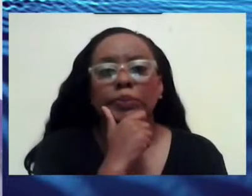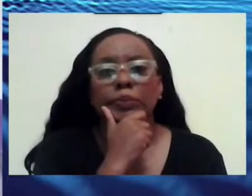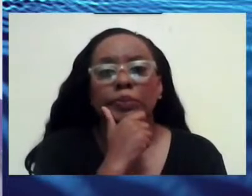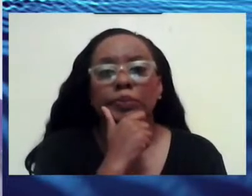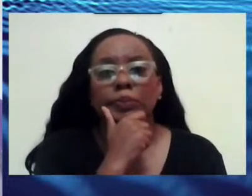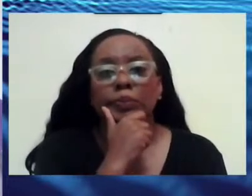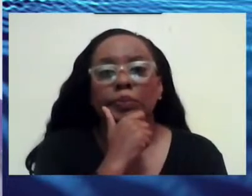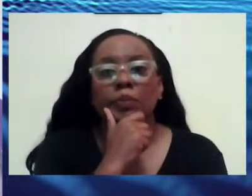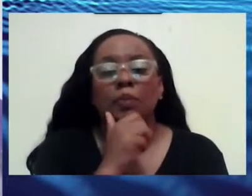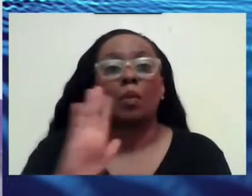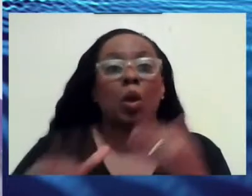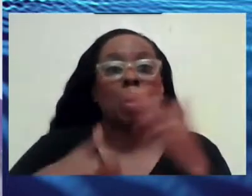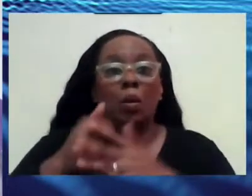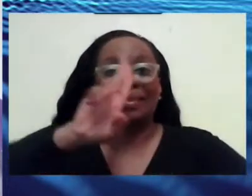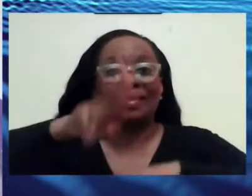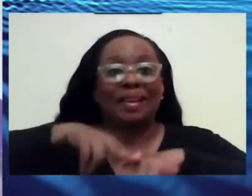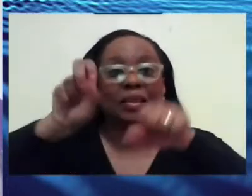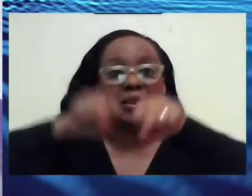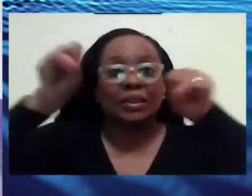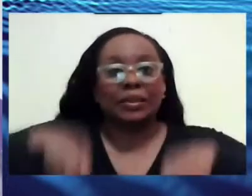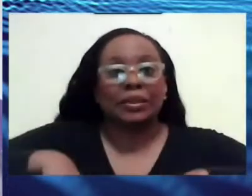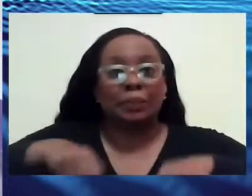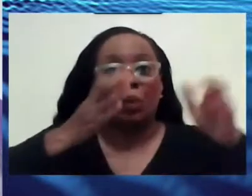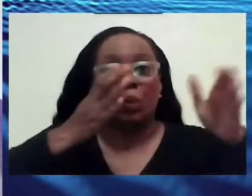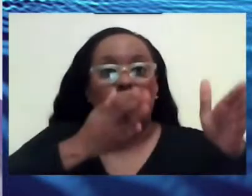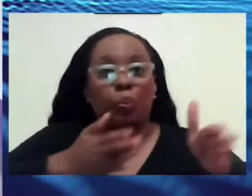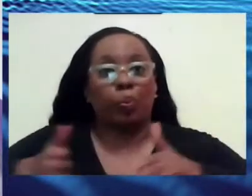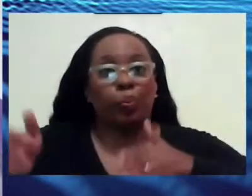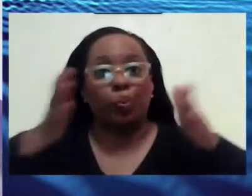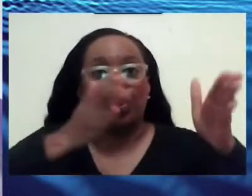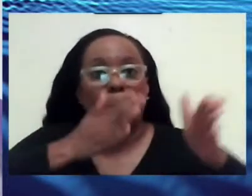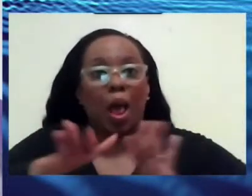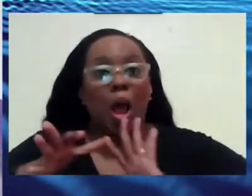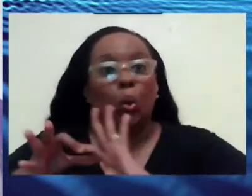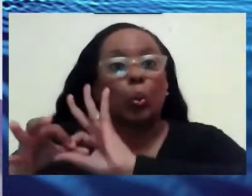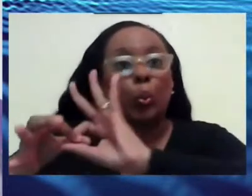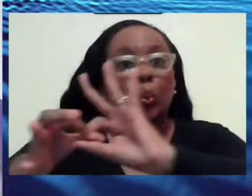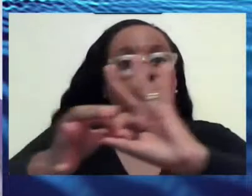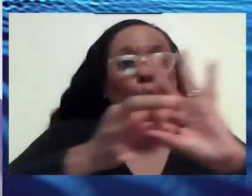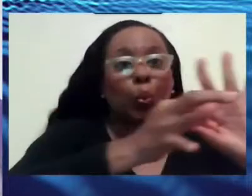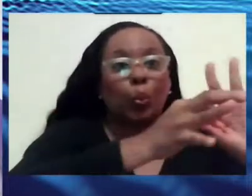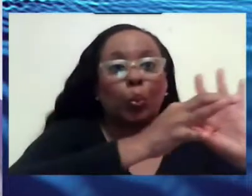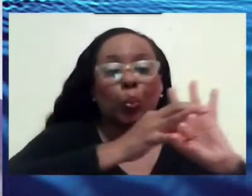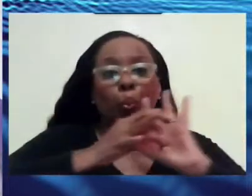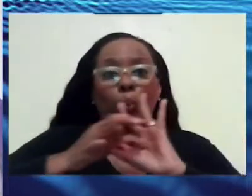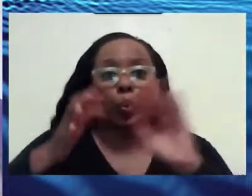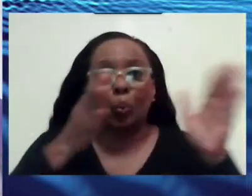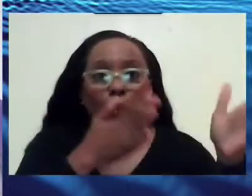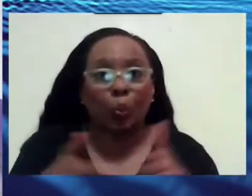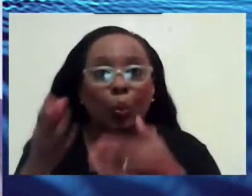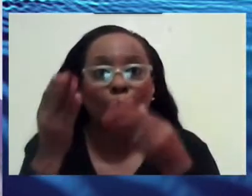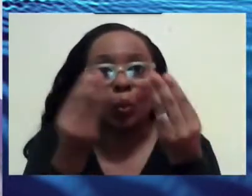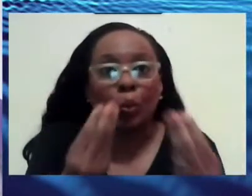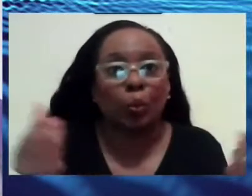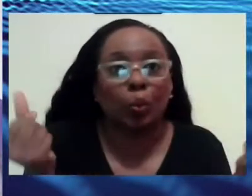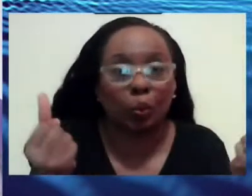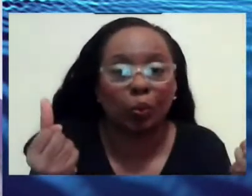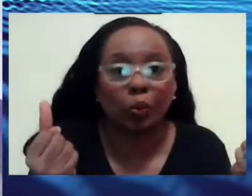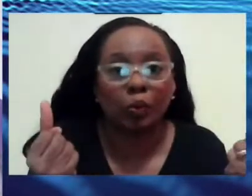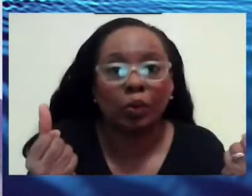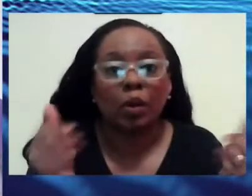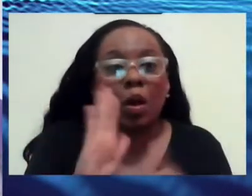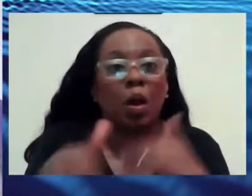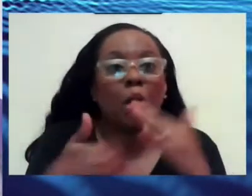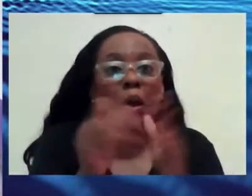is coordinated. The welfare and social welfare related